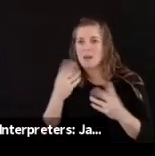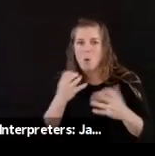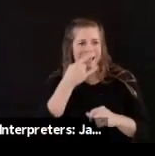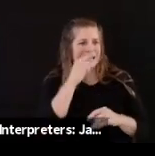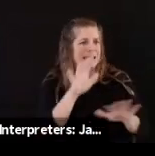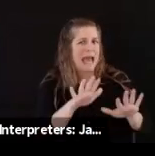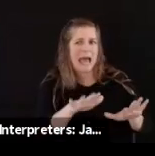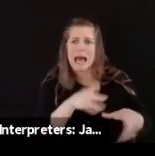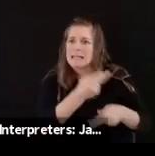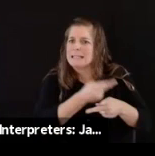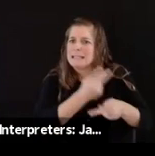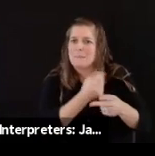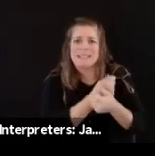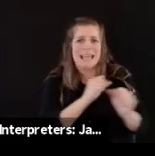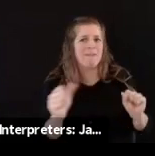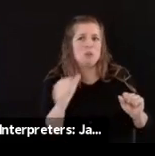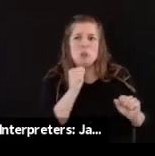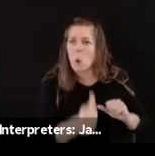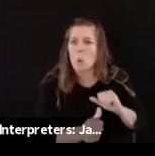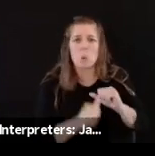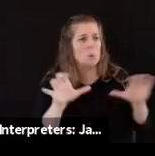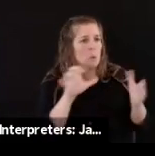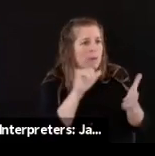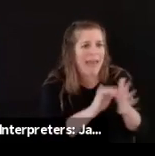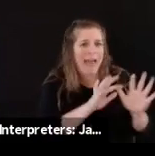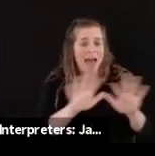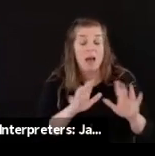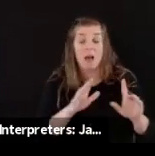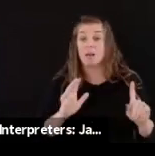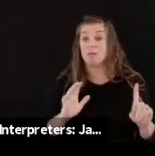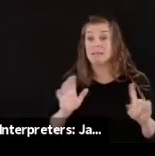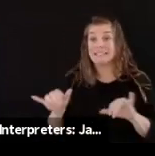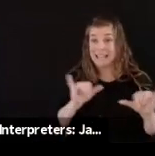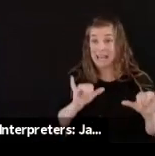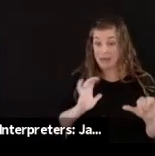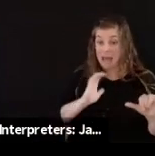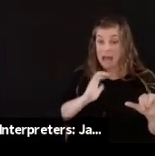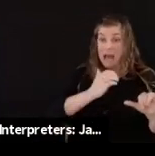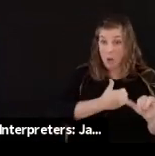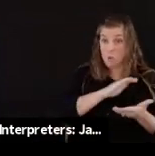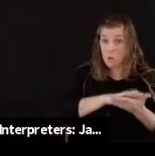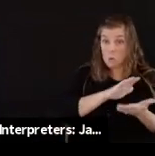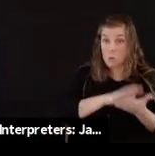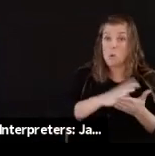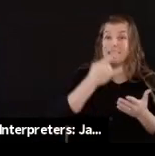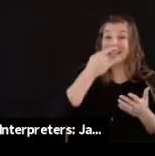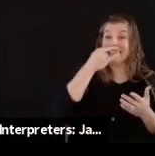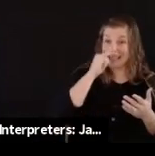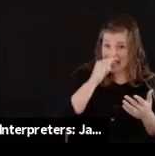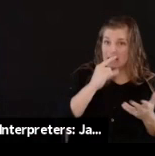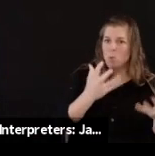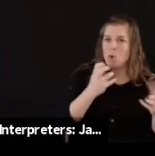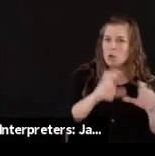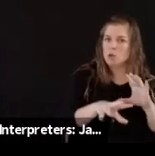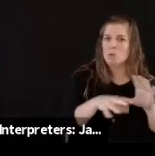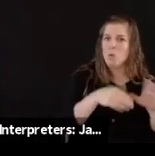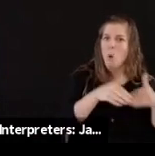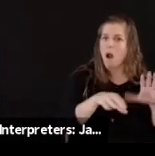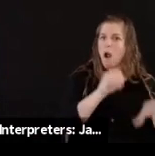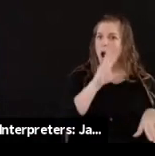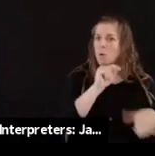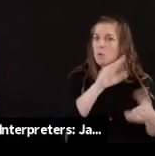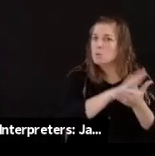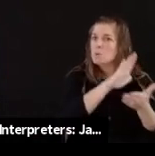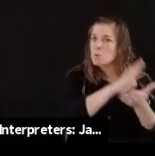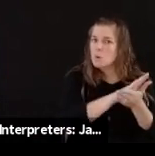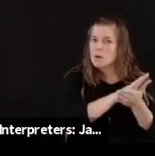stay safe. And when our kids threatened to walk out, a lot of the adults in our community were really conflicted too. Some of us worried